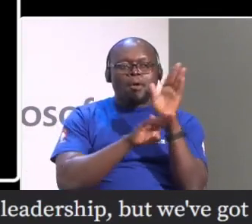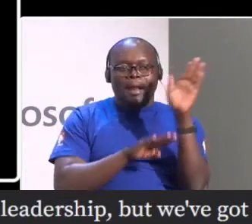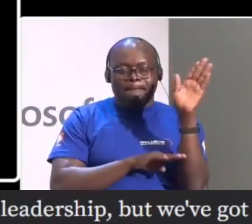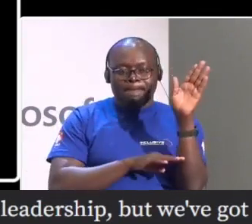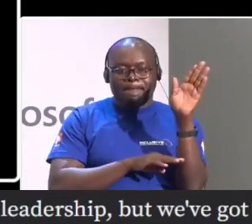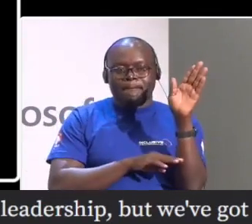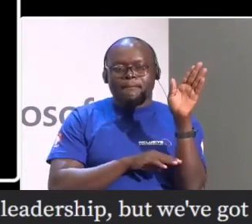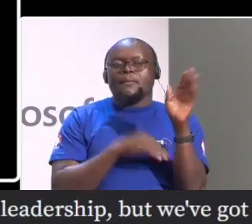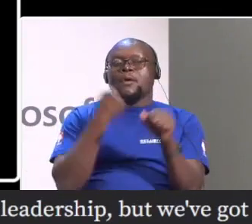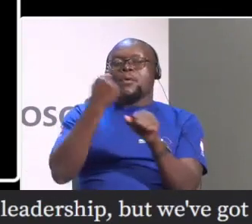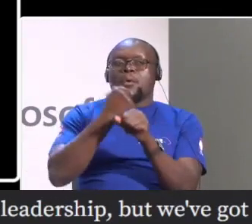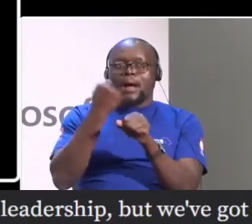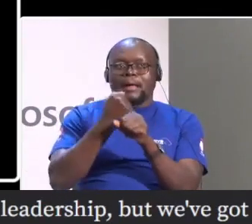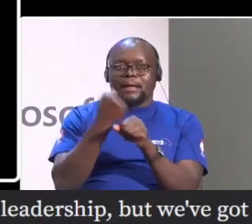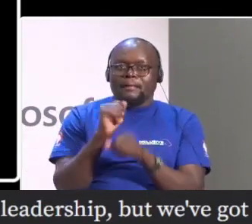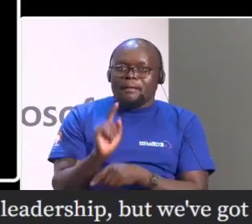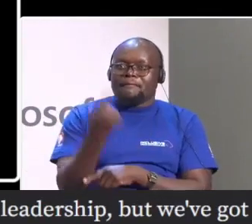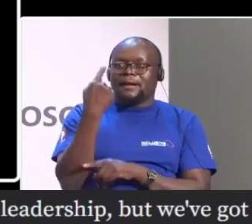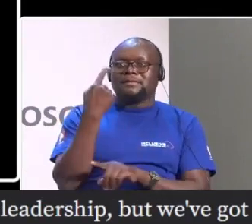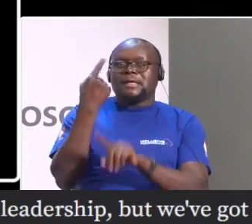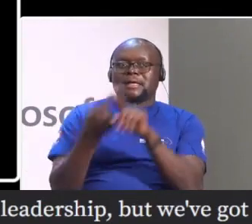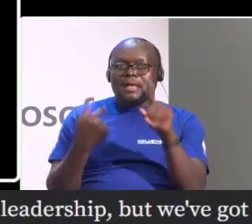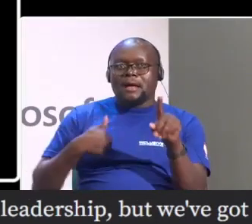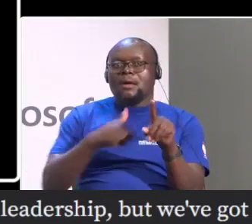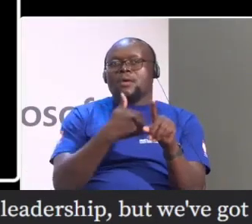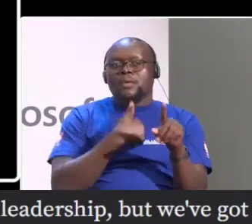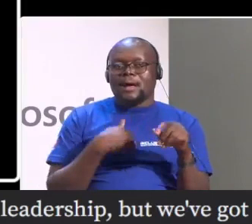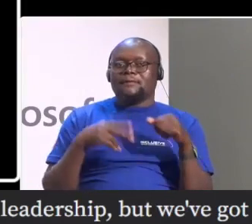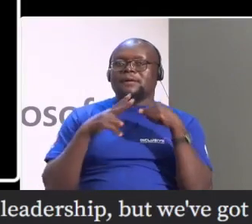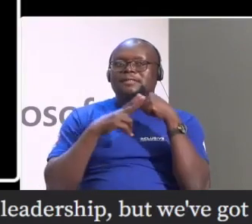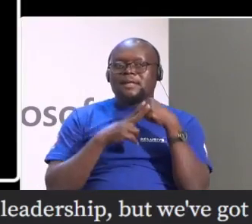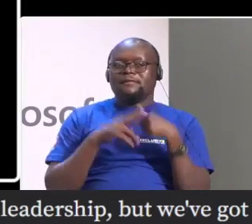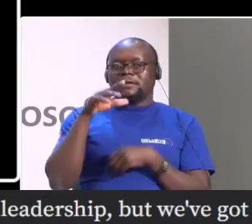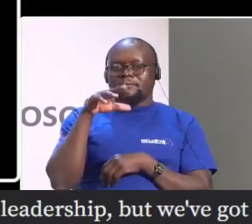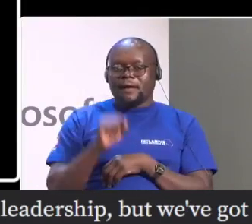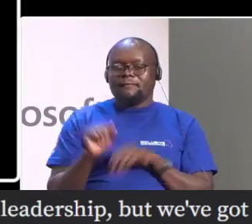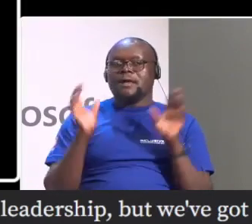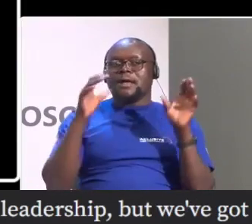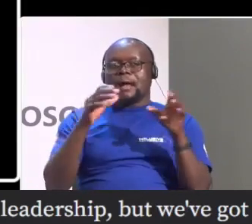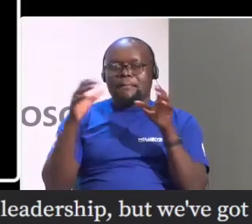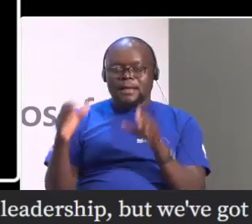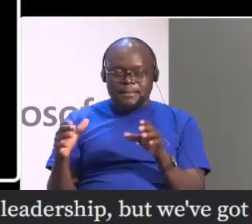It's it's in its first year and we've got 75 companies signed up.